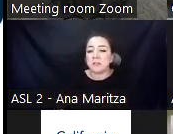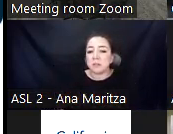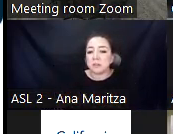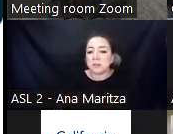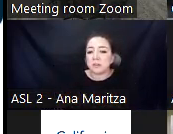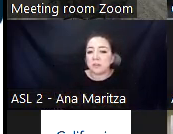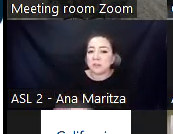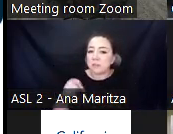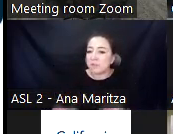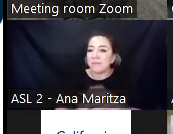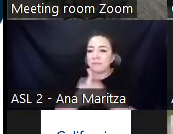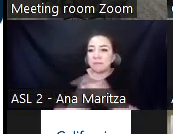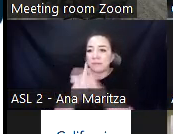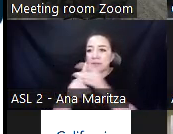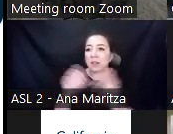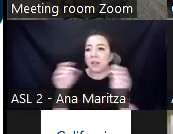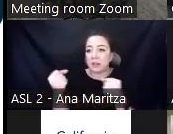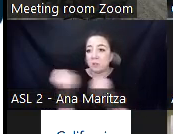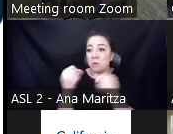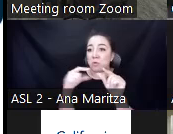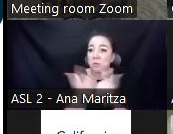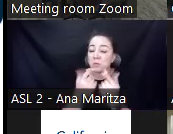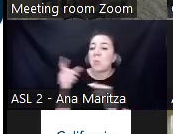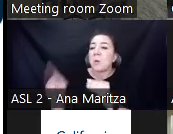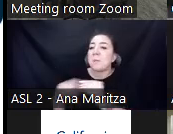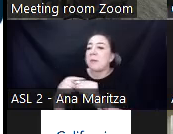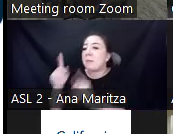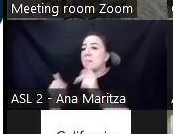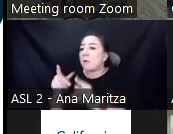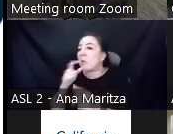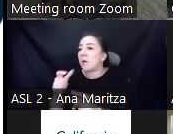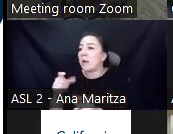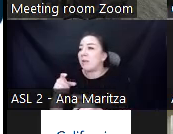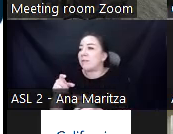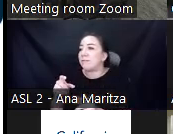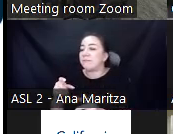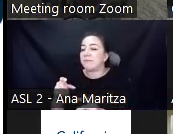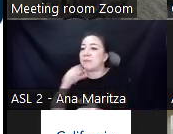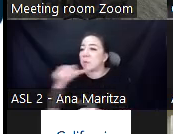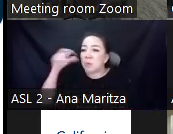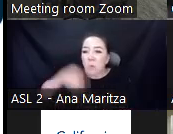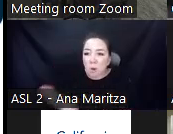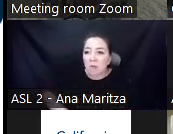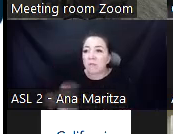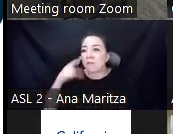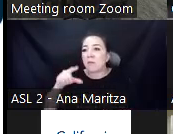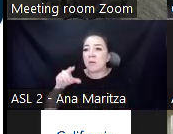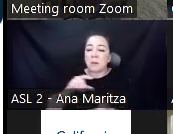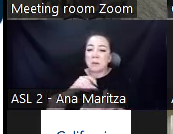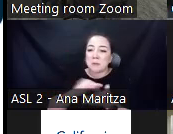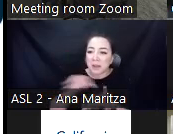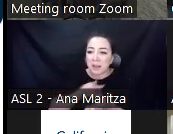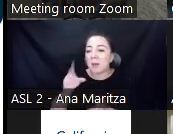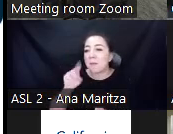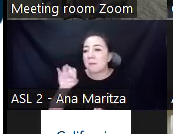Because this comes up a lot in support groups. What about the people who have early onset, who don't qualify for Medicaid and Medicare because